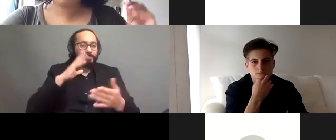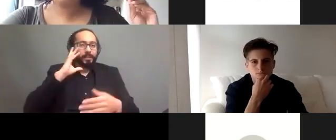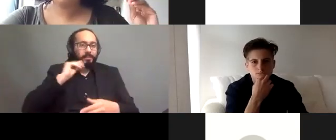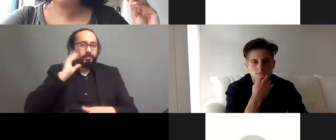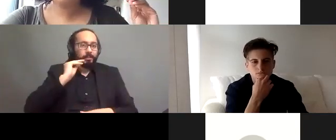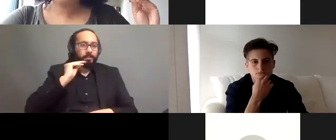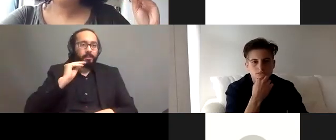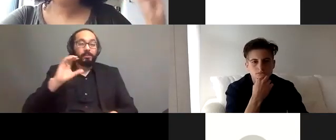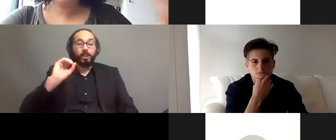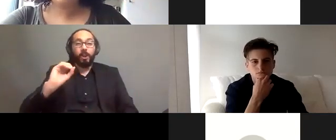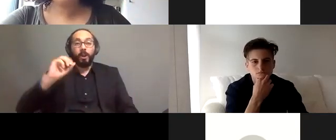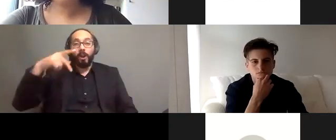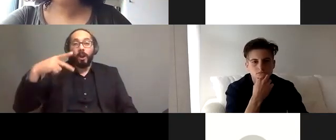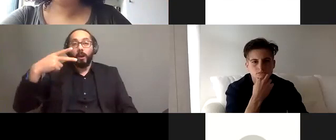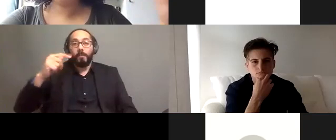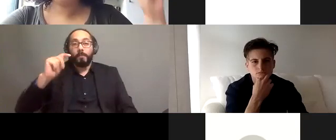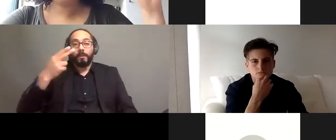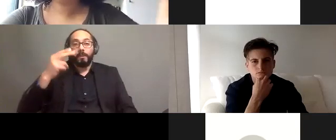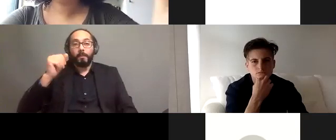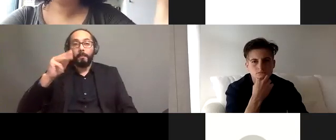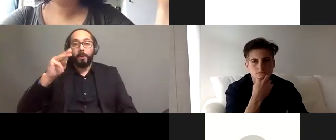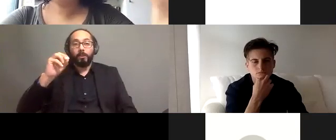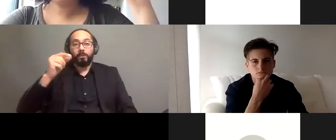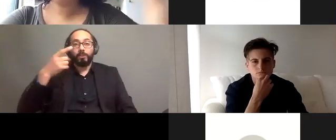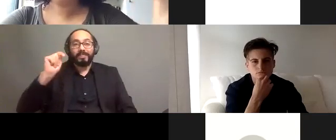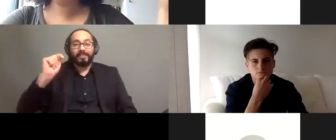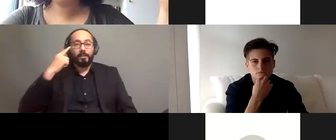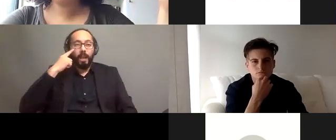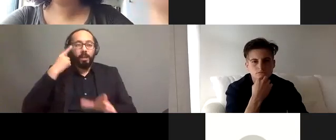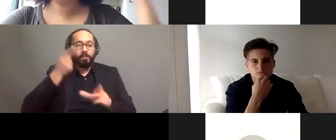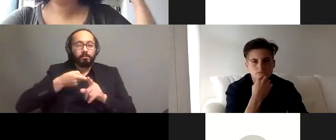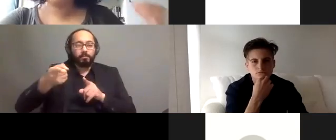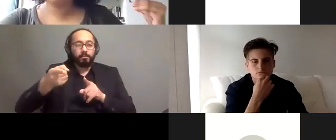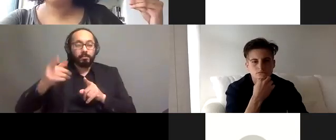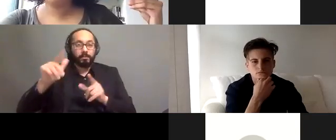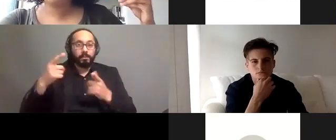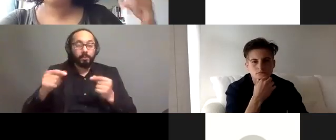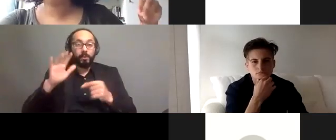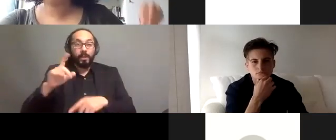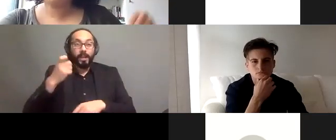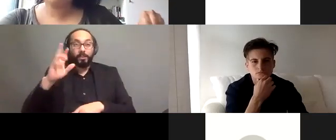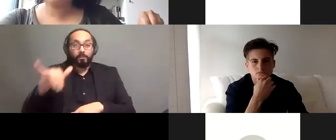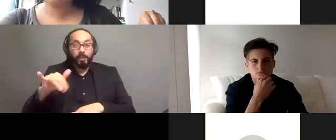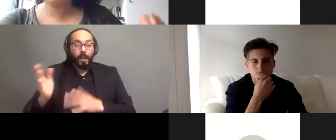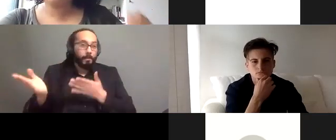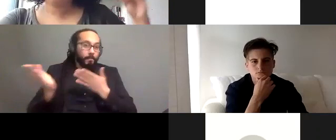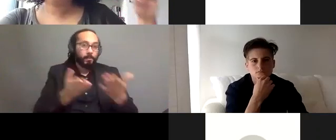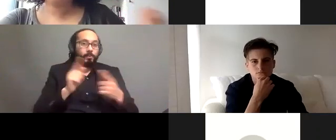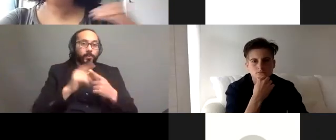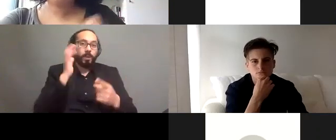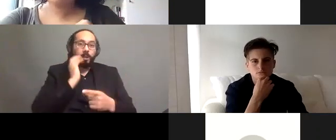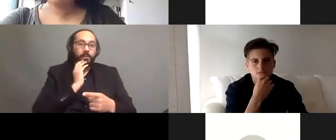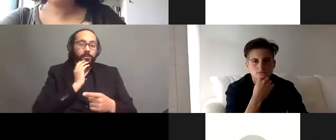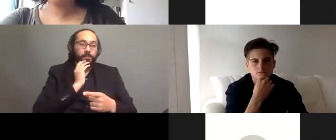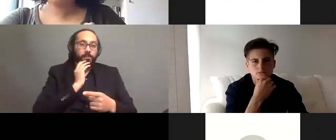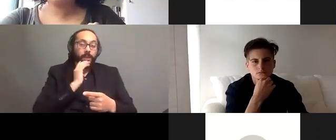my experience and take their proof, like their x-rays to a hospital, that they actually took me seriously. And I was able